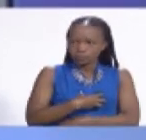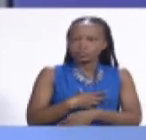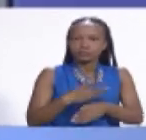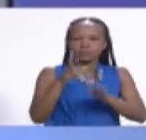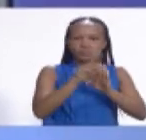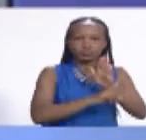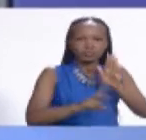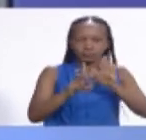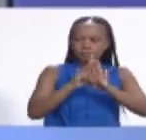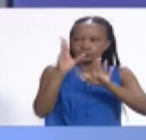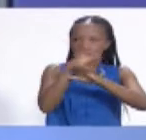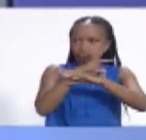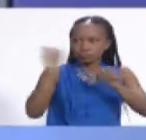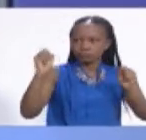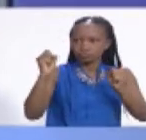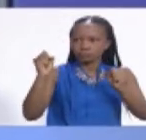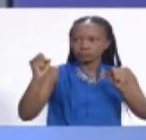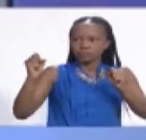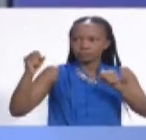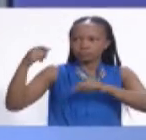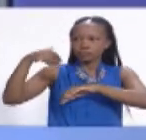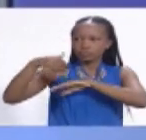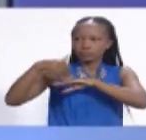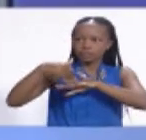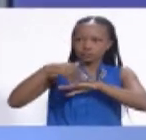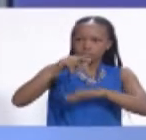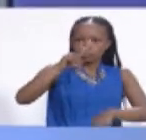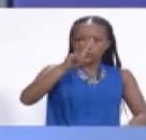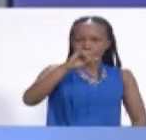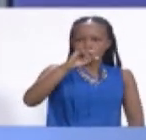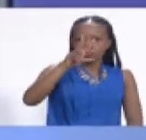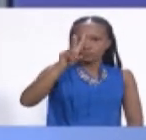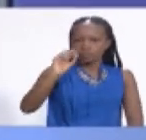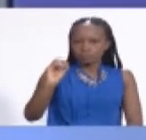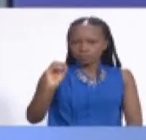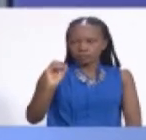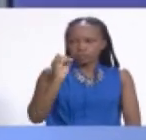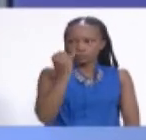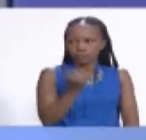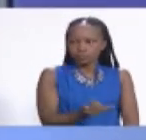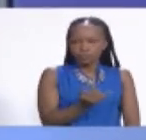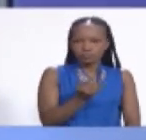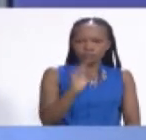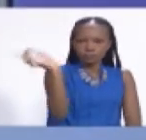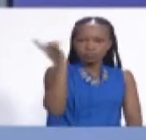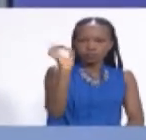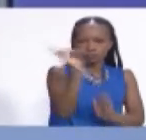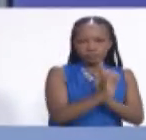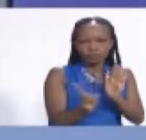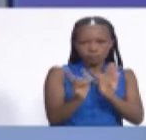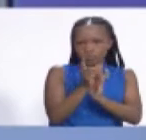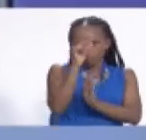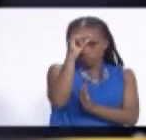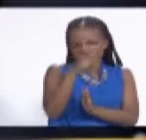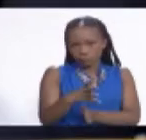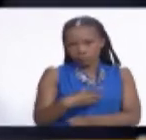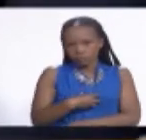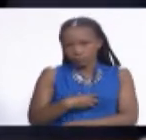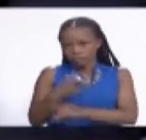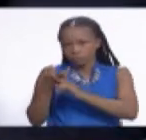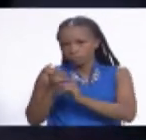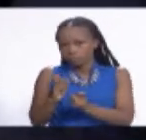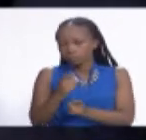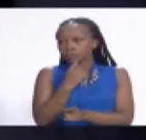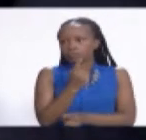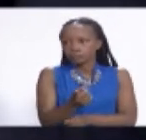President, Sales and Marketing at Vivo Energy. He was previously the Nairobi Deputy Governor, a position he resigned from